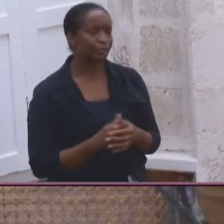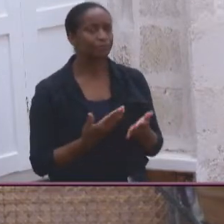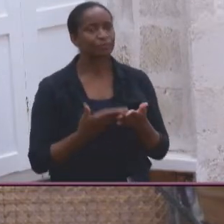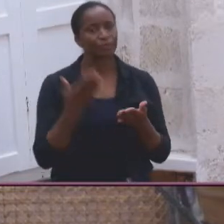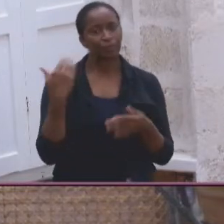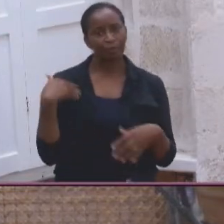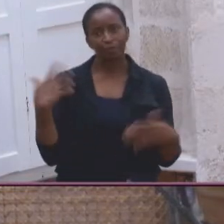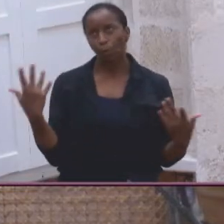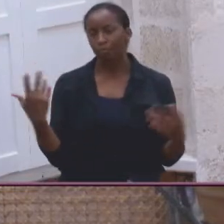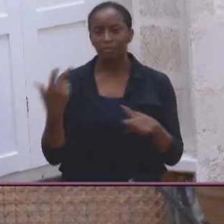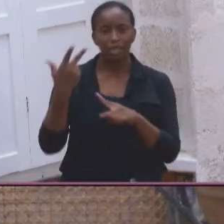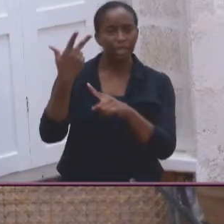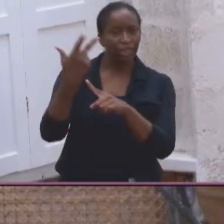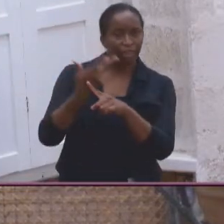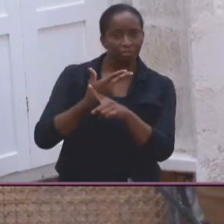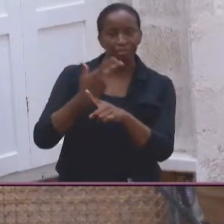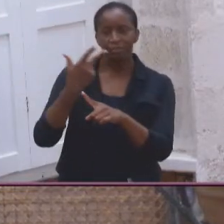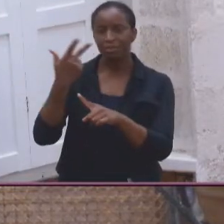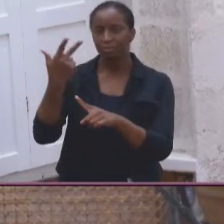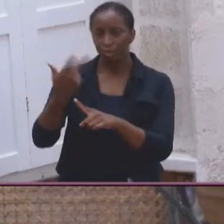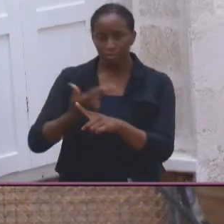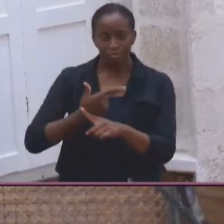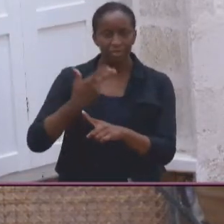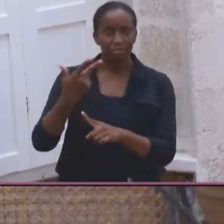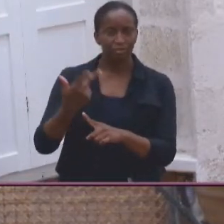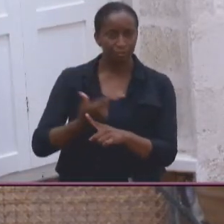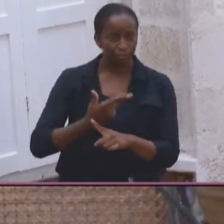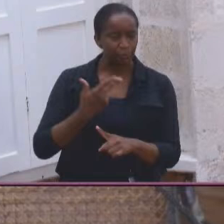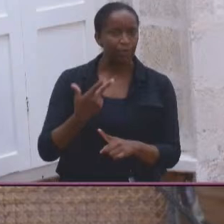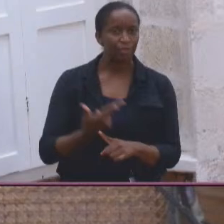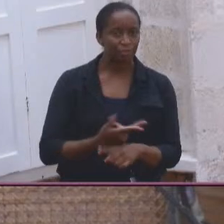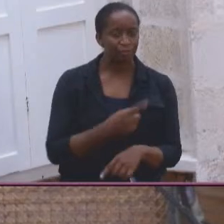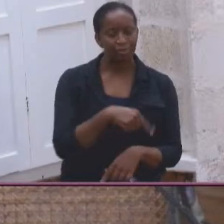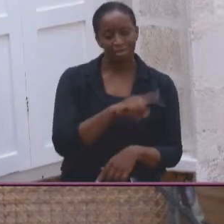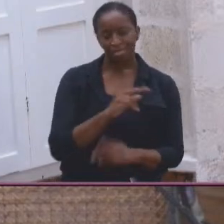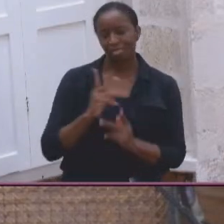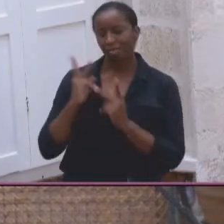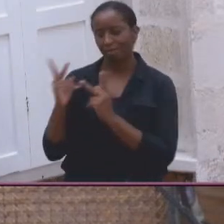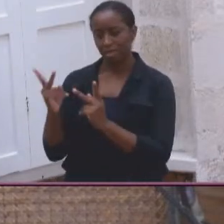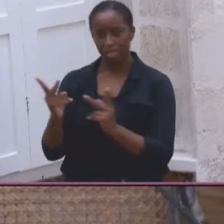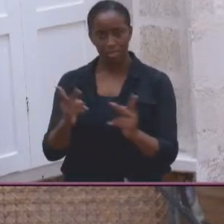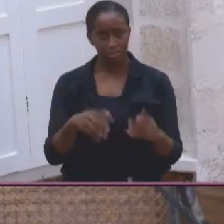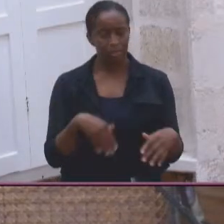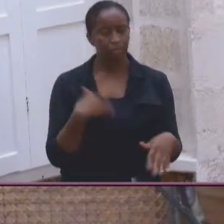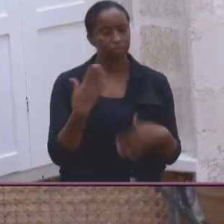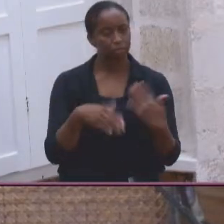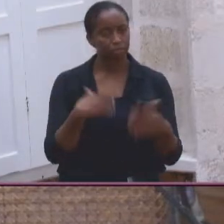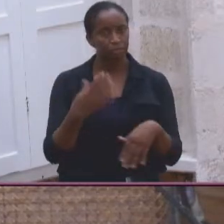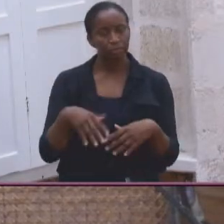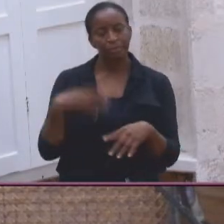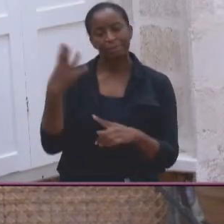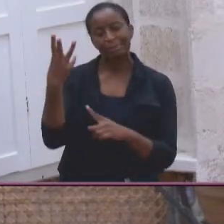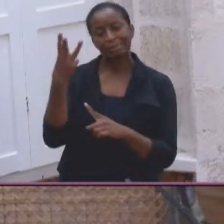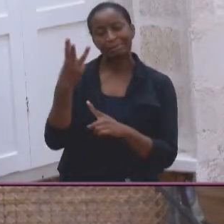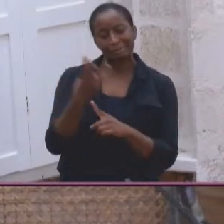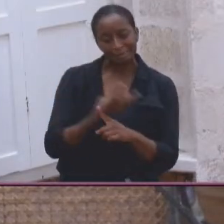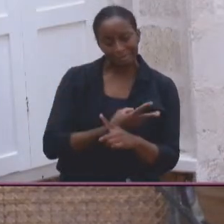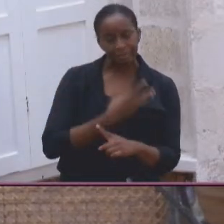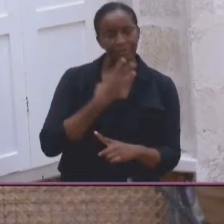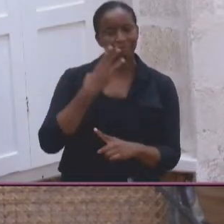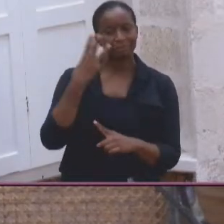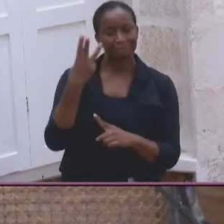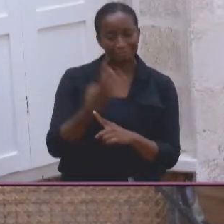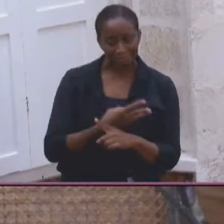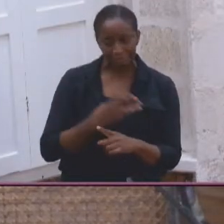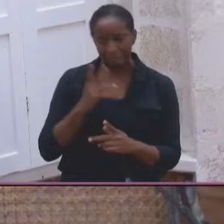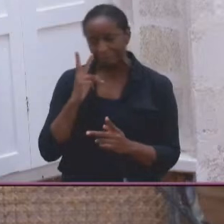basis, if you see them every 6 months, you're lucky. But right now, the frequency seems to be at least once a year.